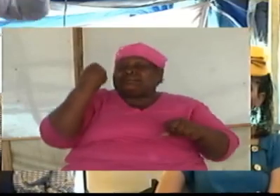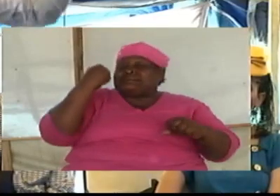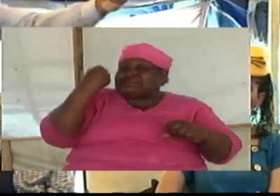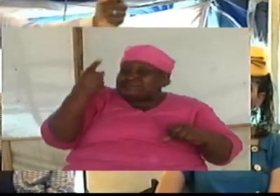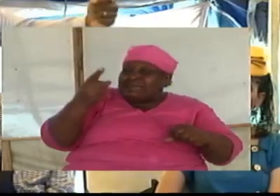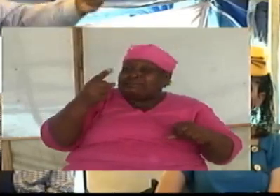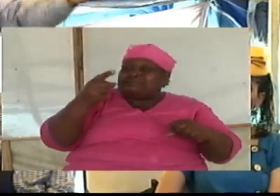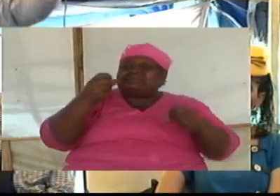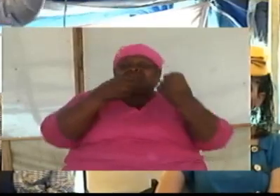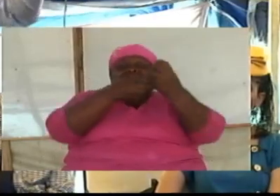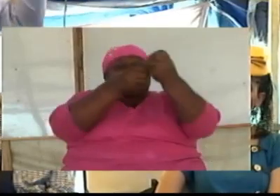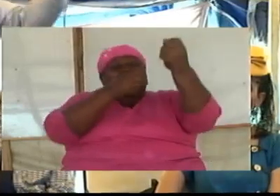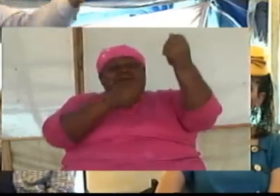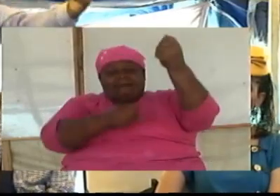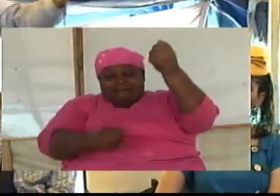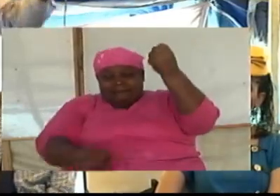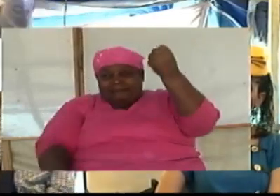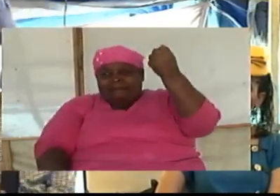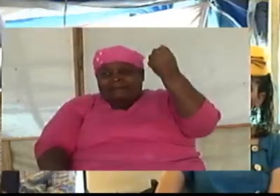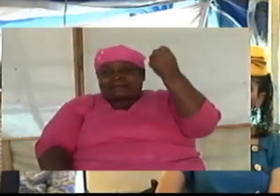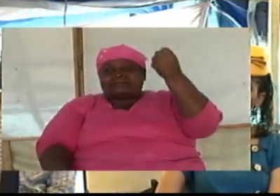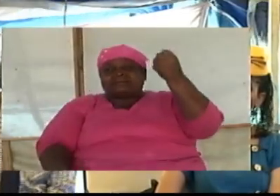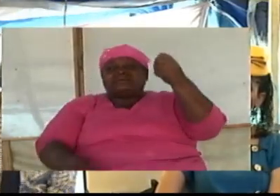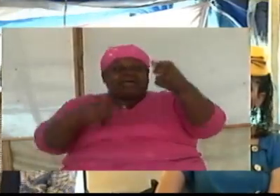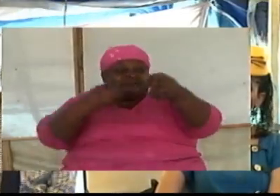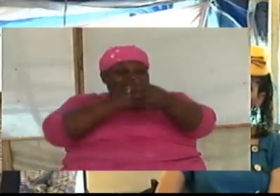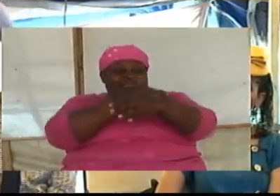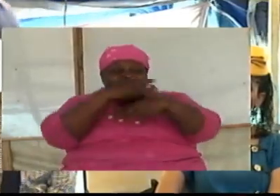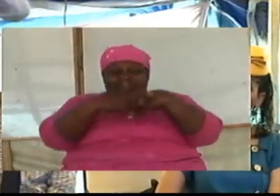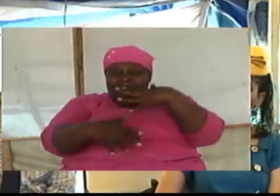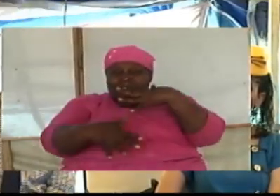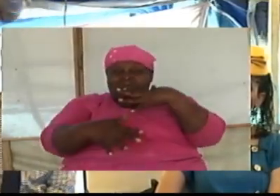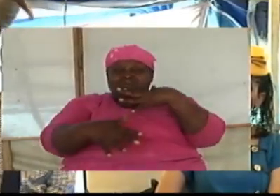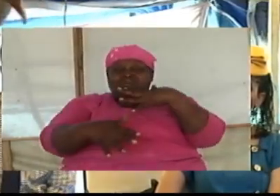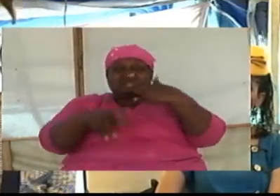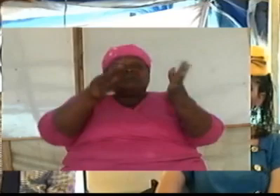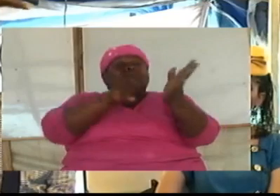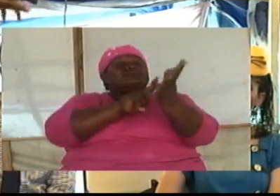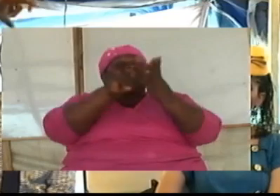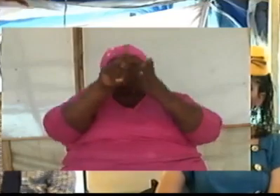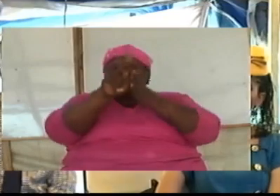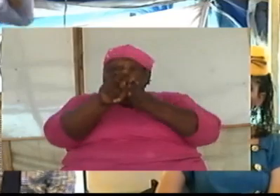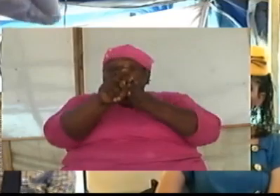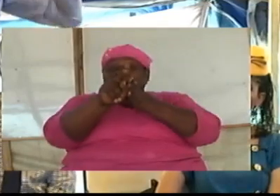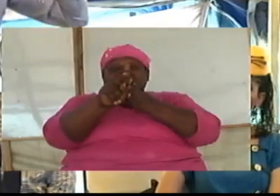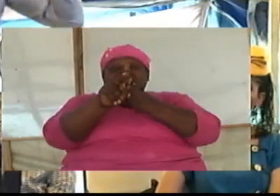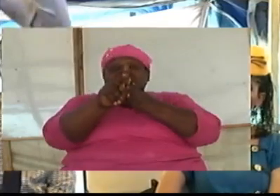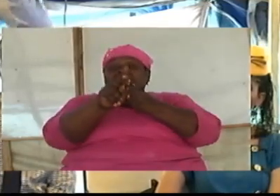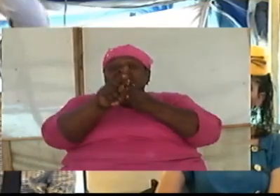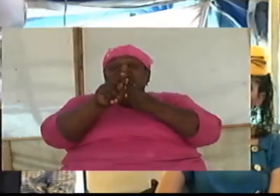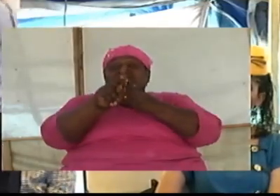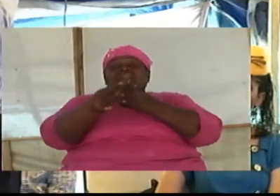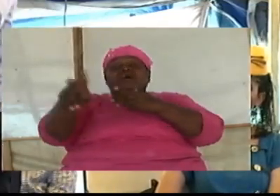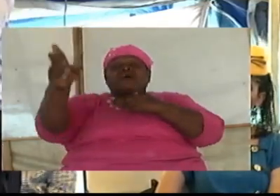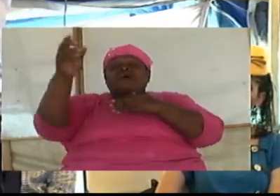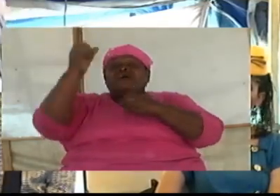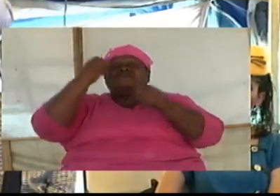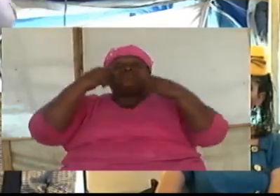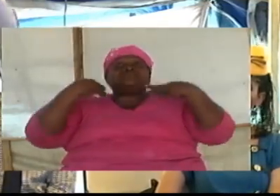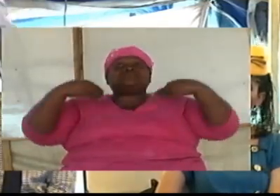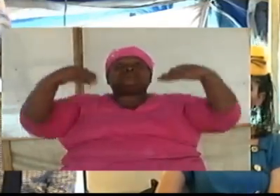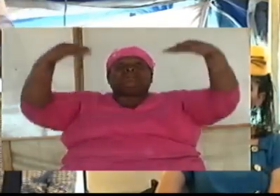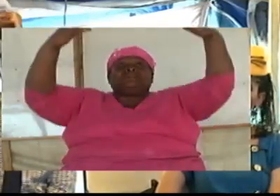in Exodus 12, the lamb's blood that was slain, were both representations of the ultimate superior blood